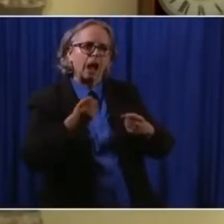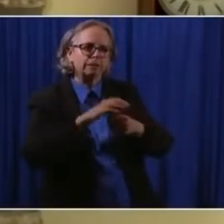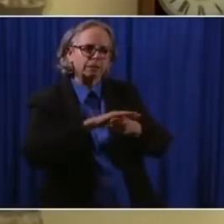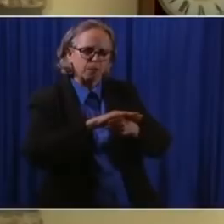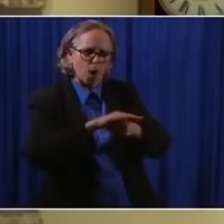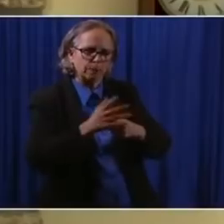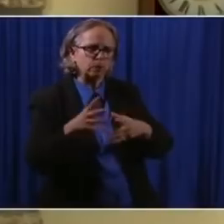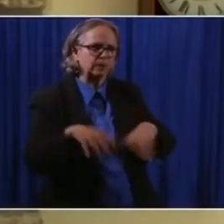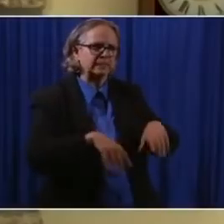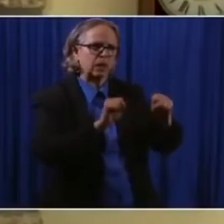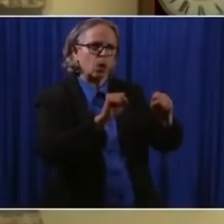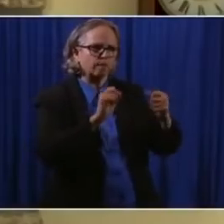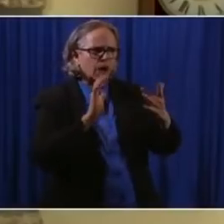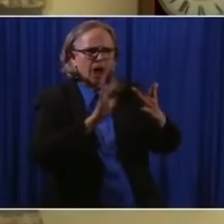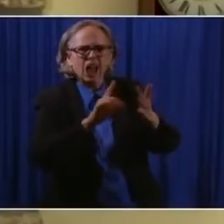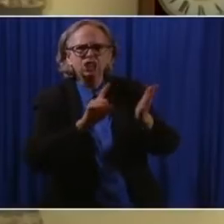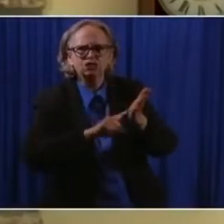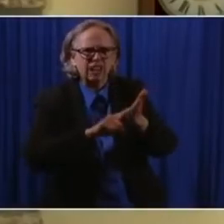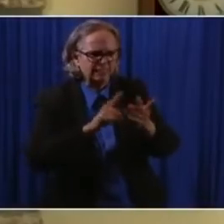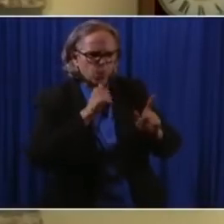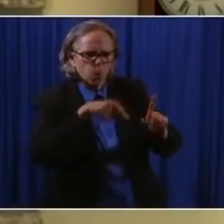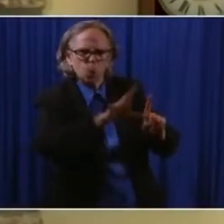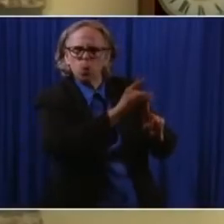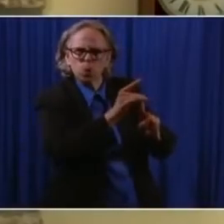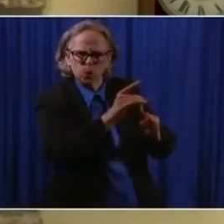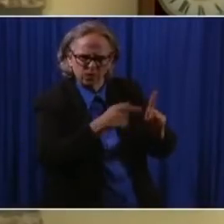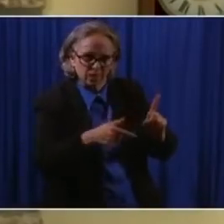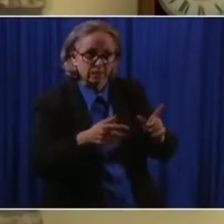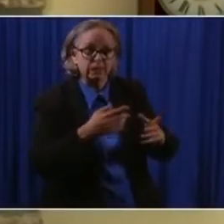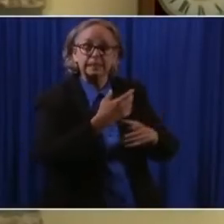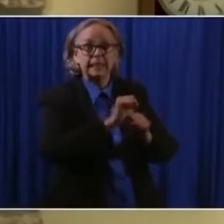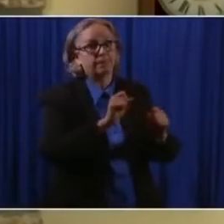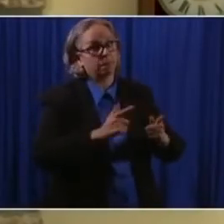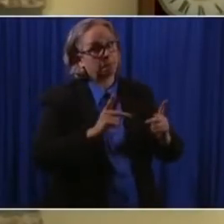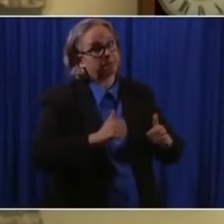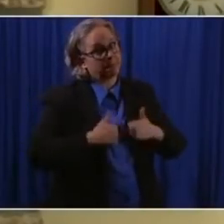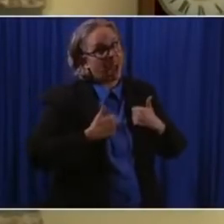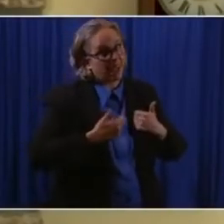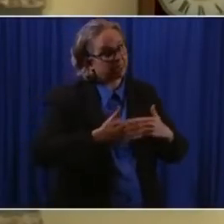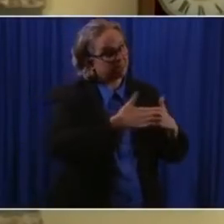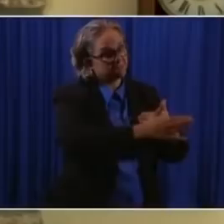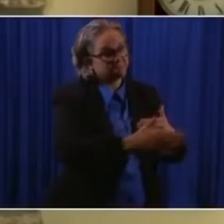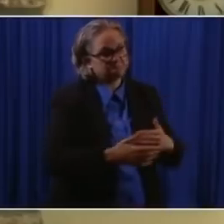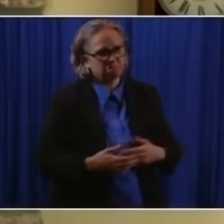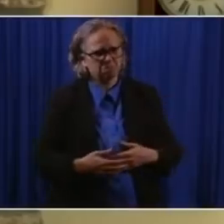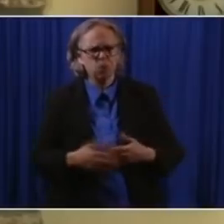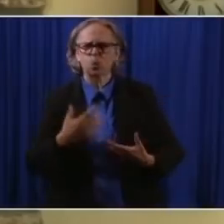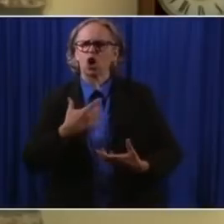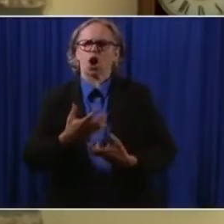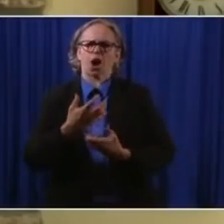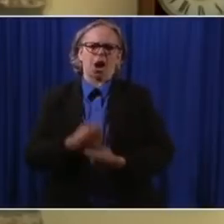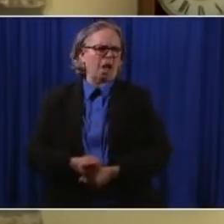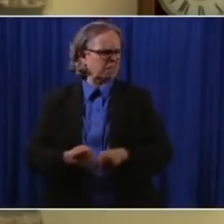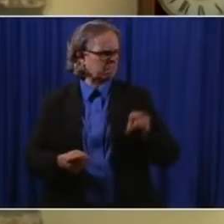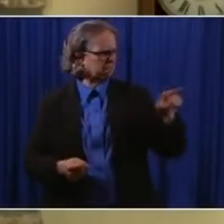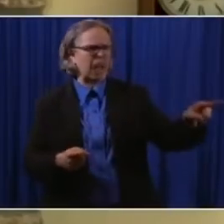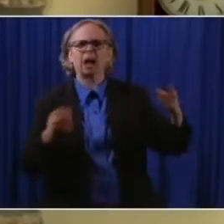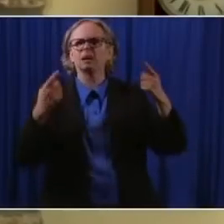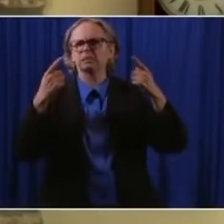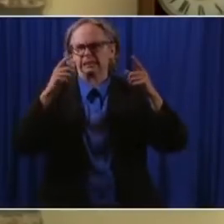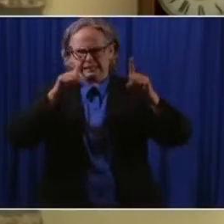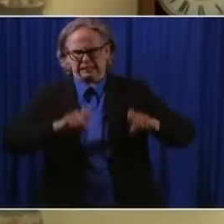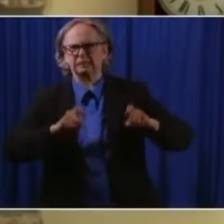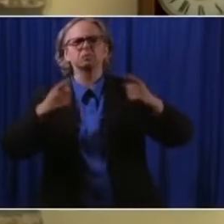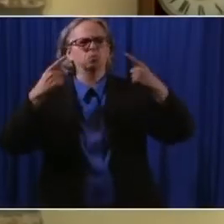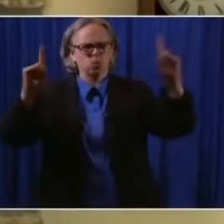So we're very, very excited about it, and we feel confident that it will work. We're into a few days now